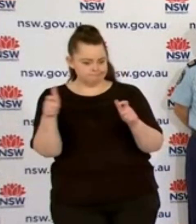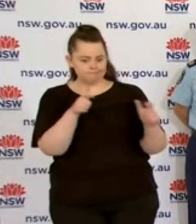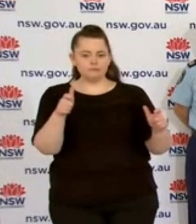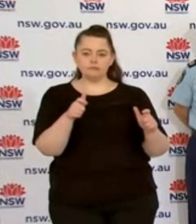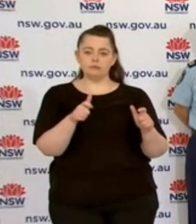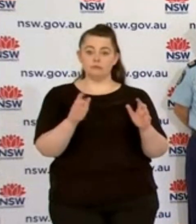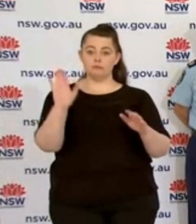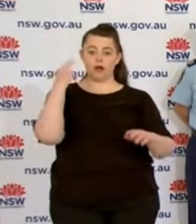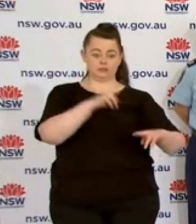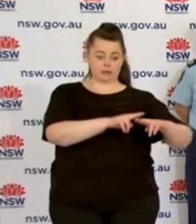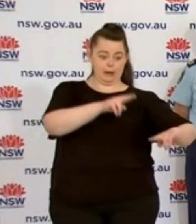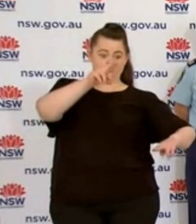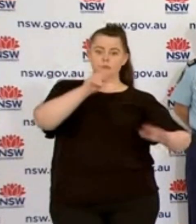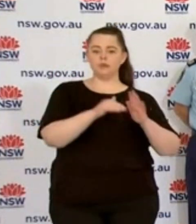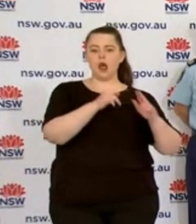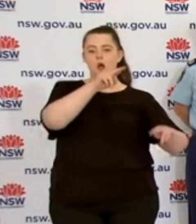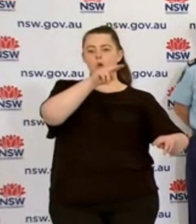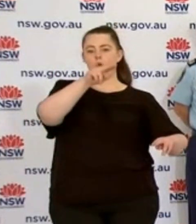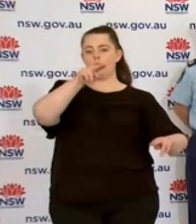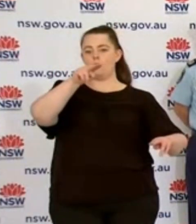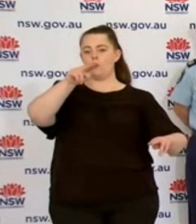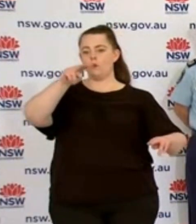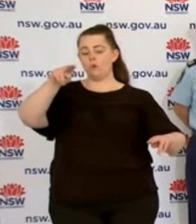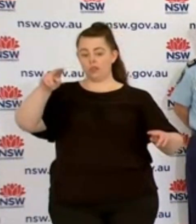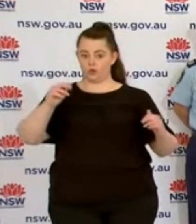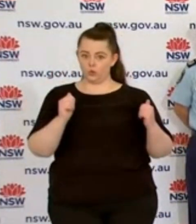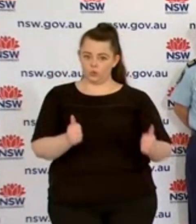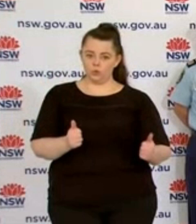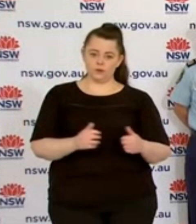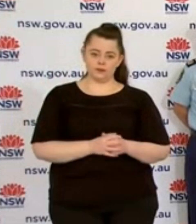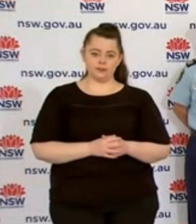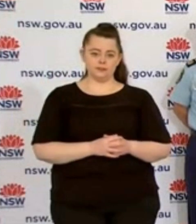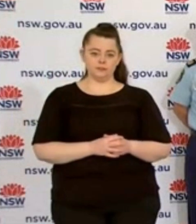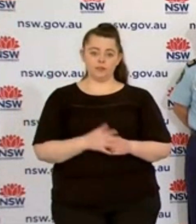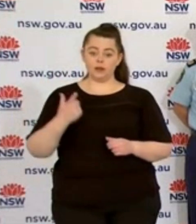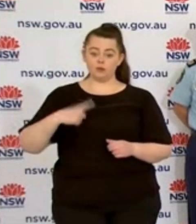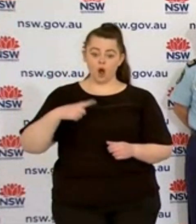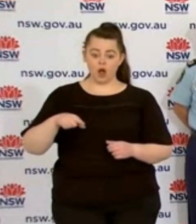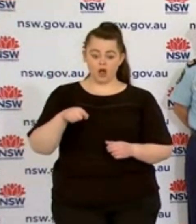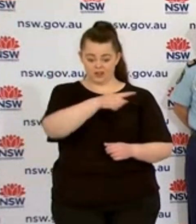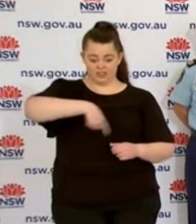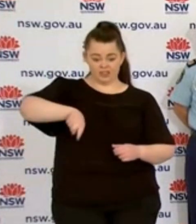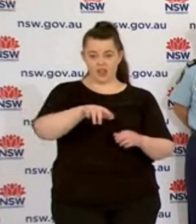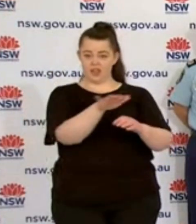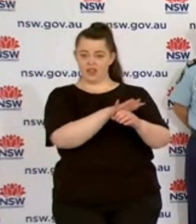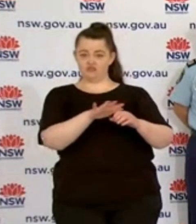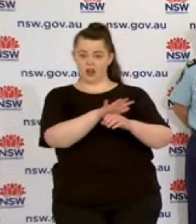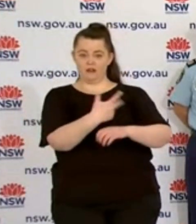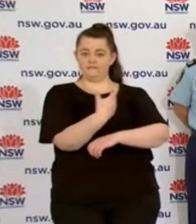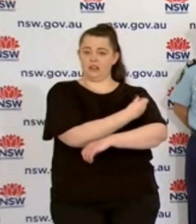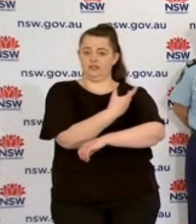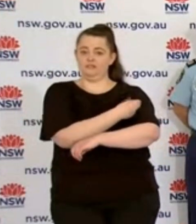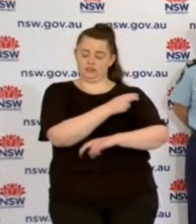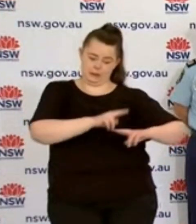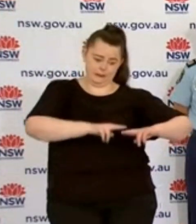means there's not a rapid increase in cases in those areas. Now, that's been a concerted effort of vaccination. Those 2 local government areas had vaccination rates